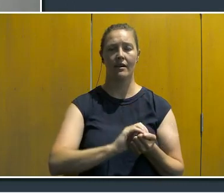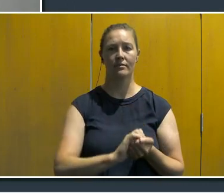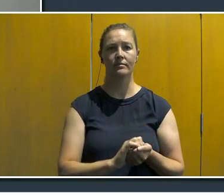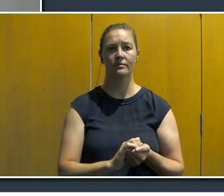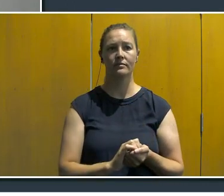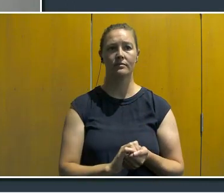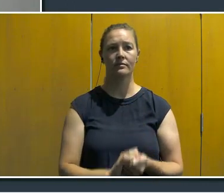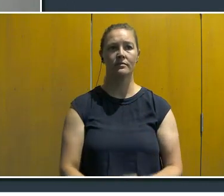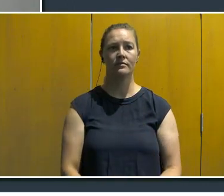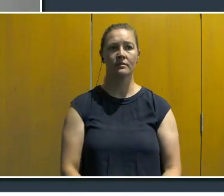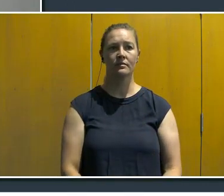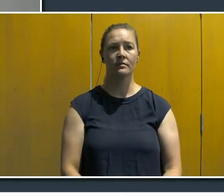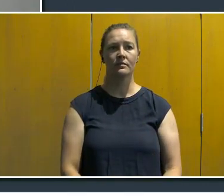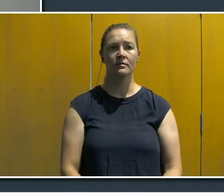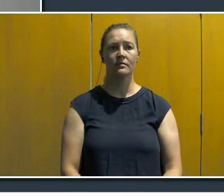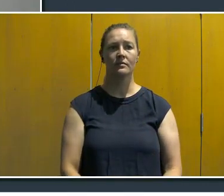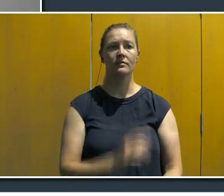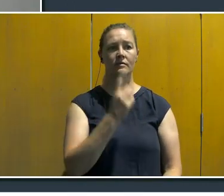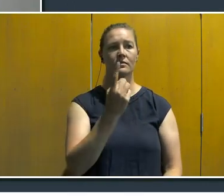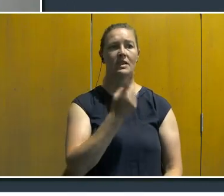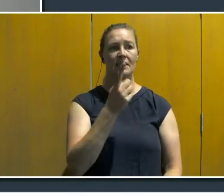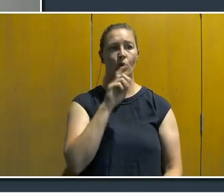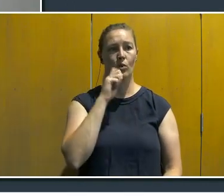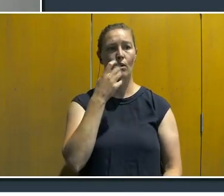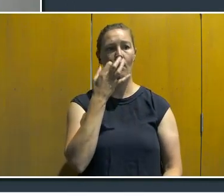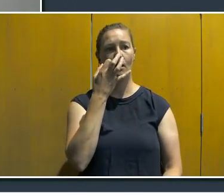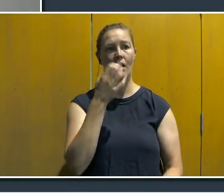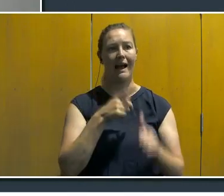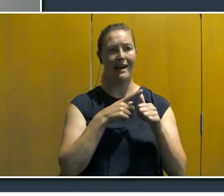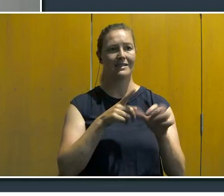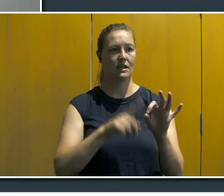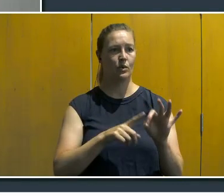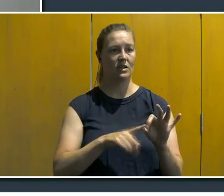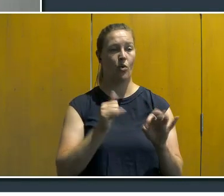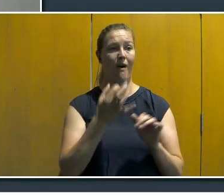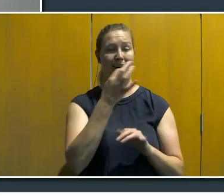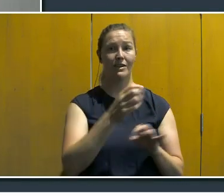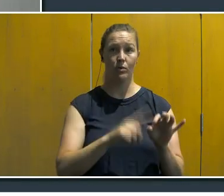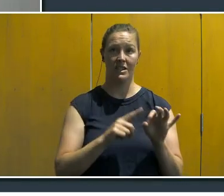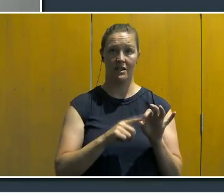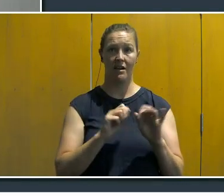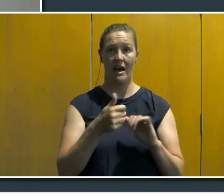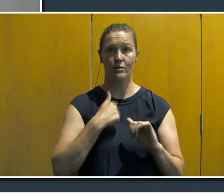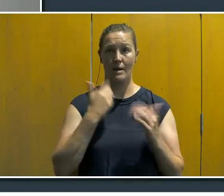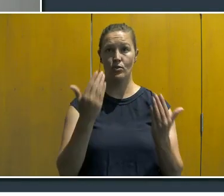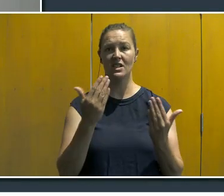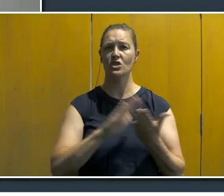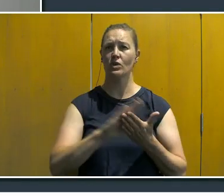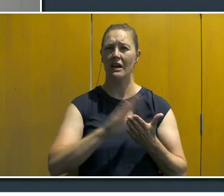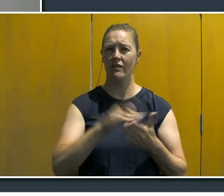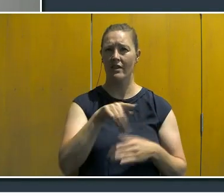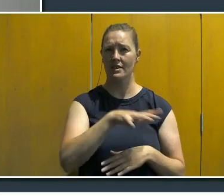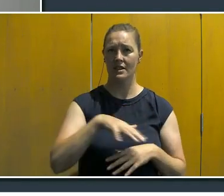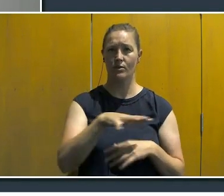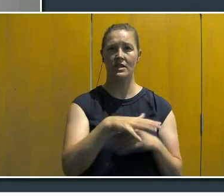be clarified. And possibly someone will answer a question at the end of this, or ask a question at the end of this, and clarify that